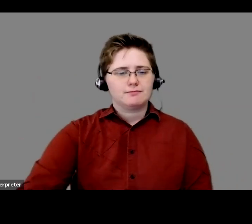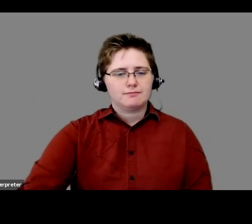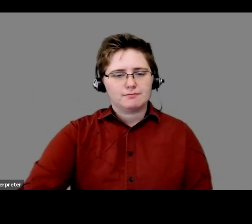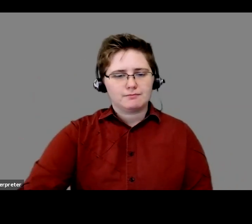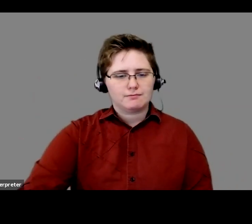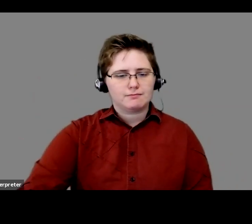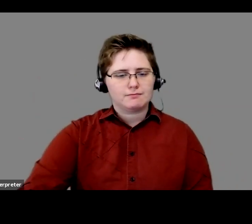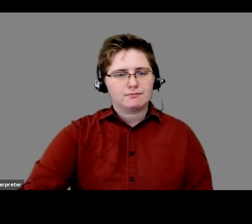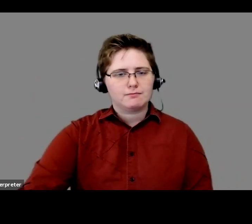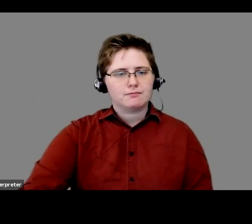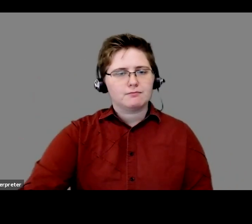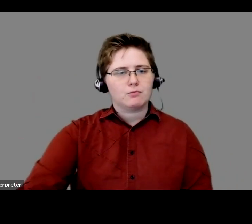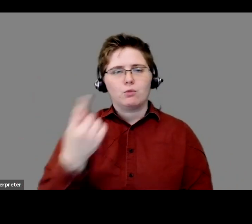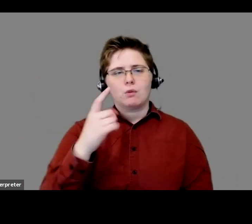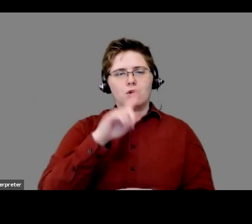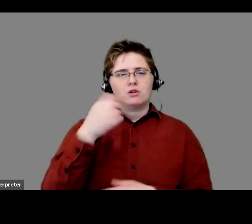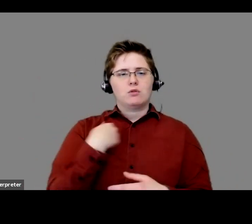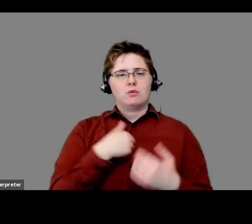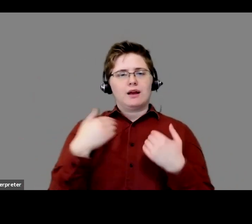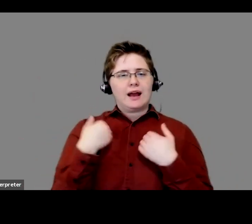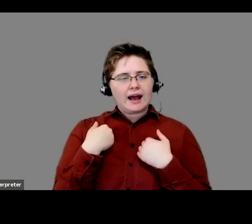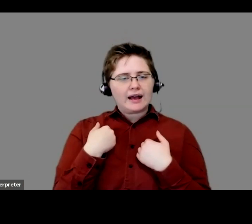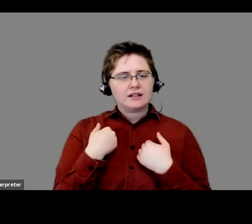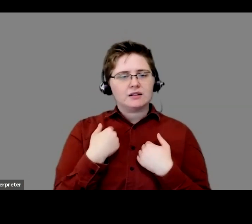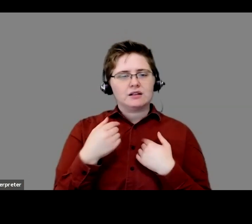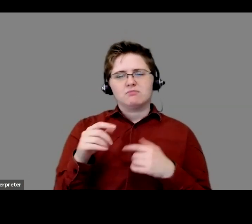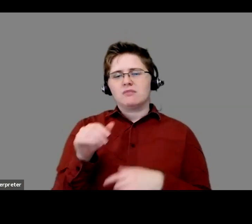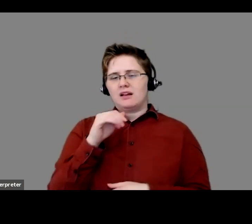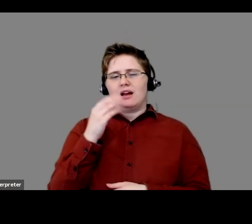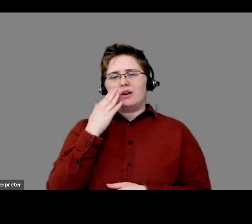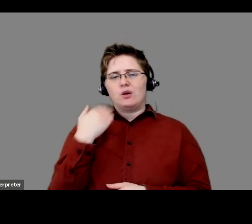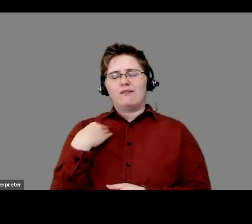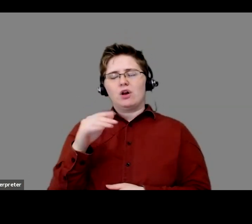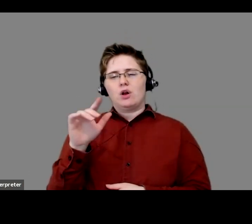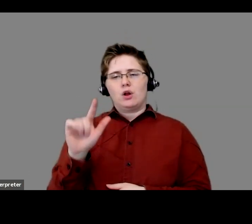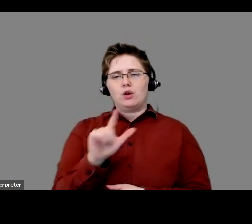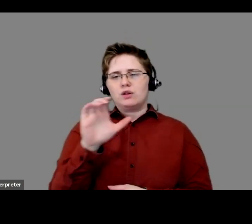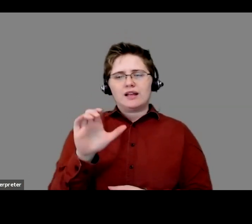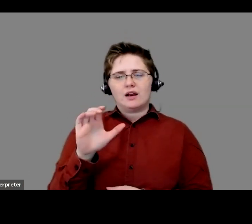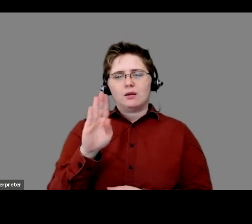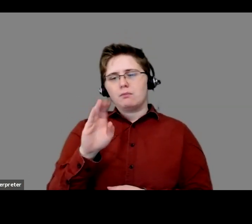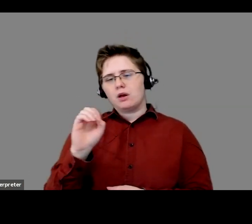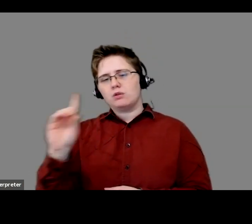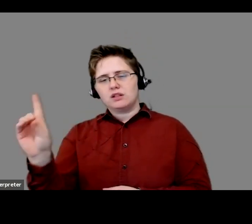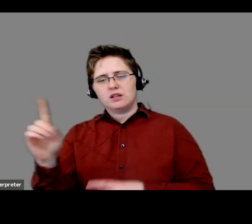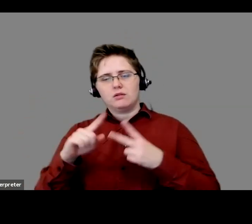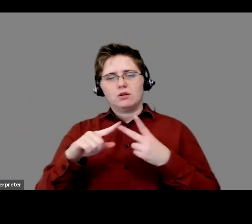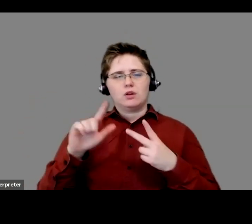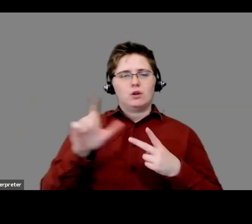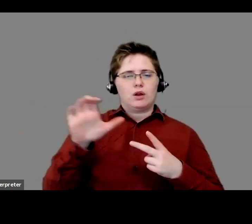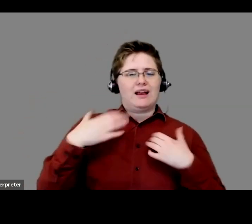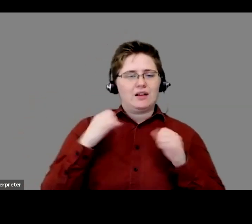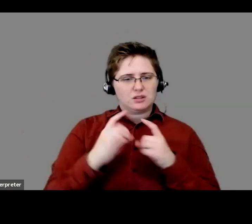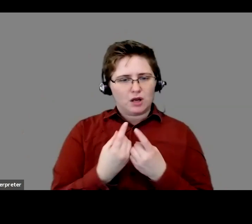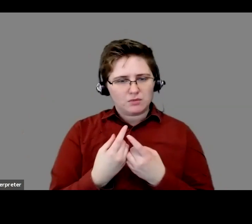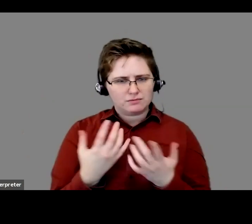Another question that we had here was, besides the Lucas County Board of Developmental Disabilities or Lucas County Health Department,